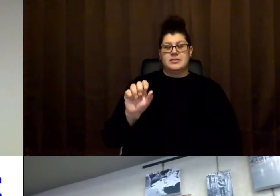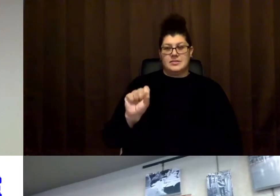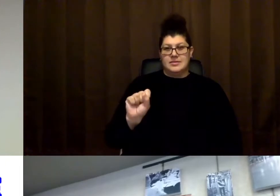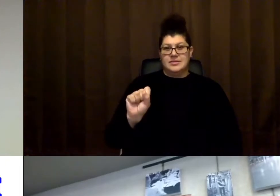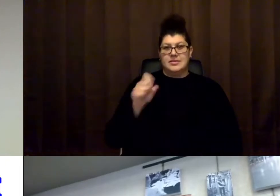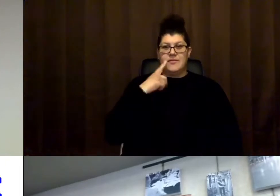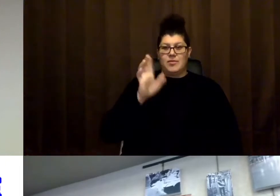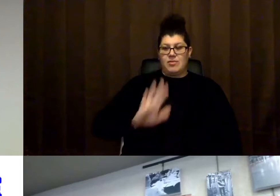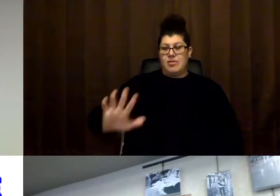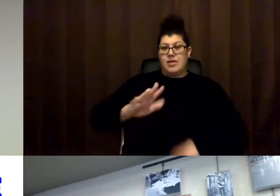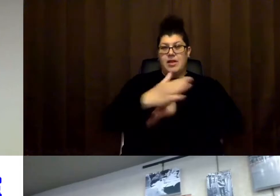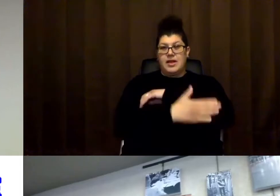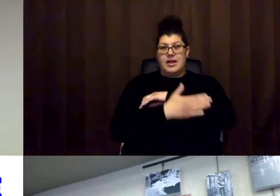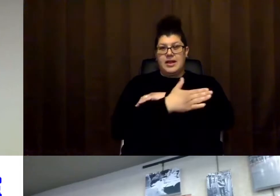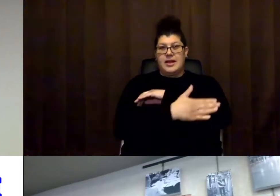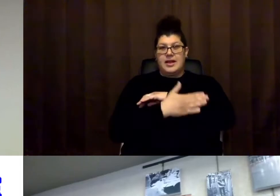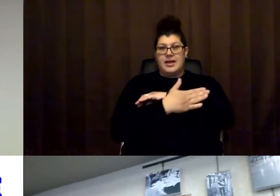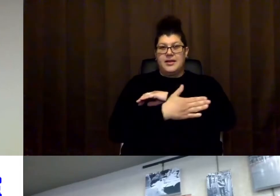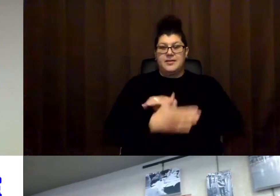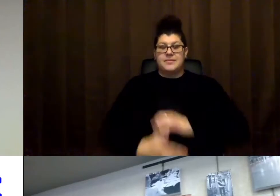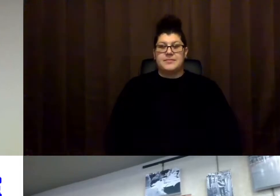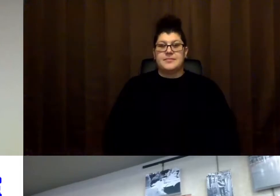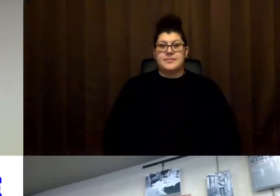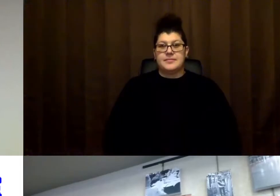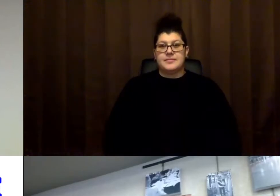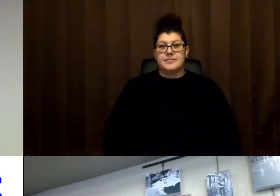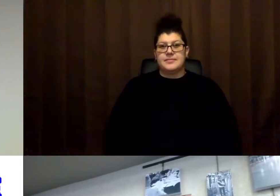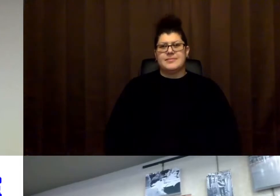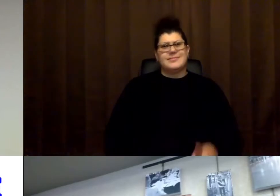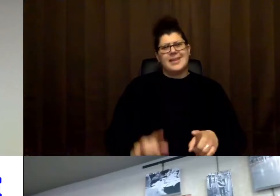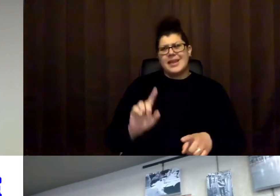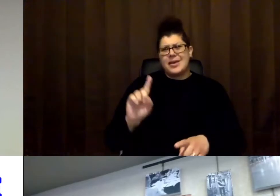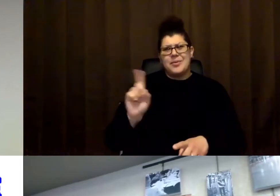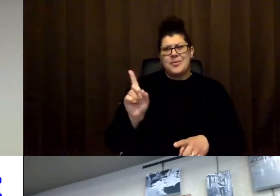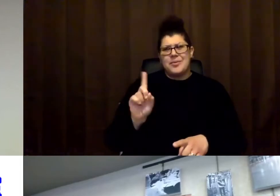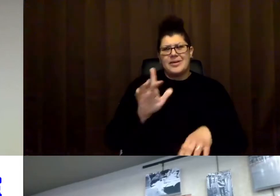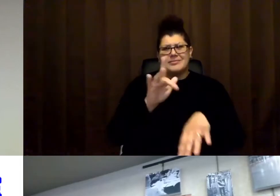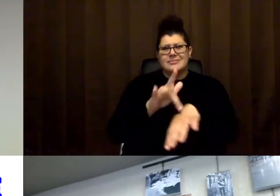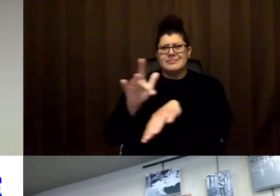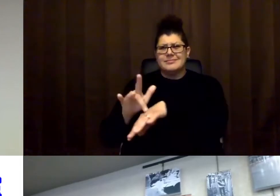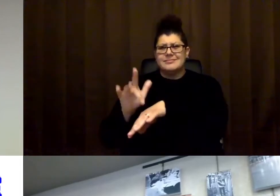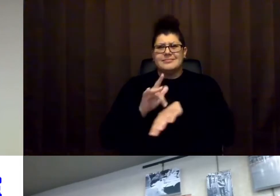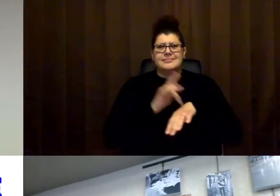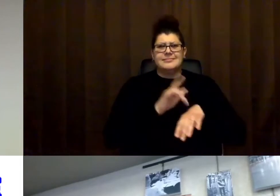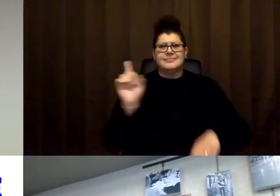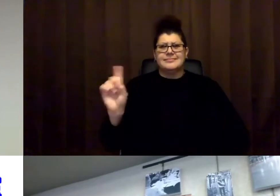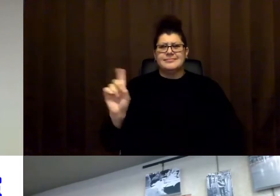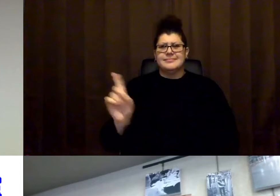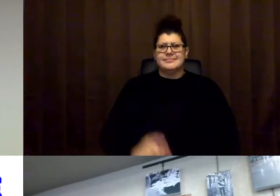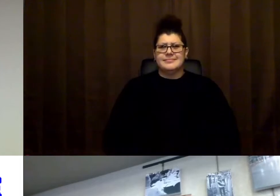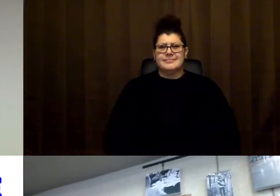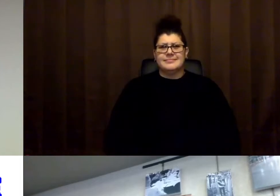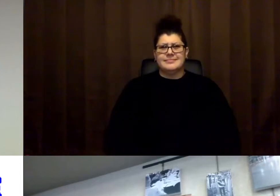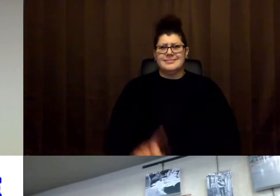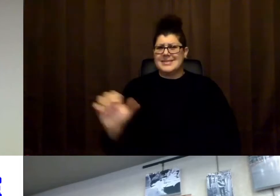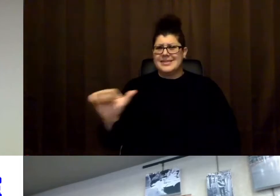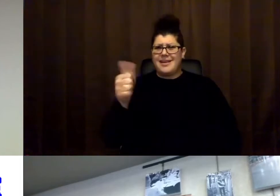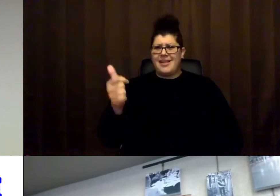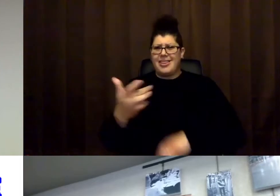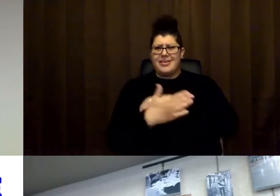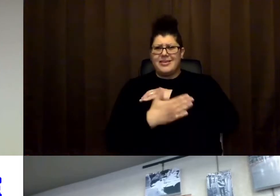Okay. And so what areas do you cover? You said for the rest of the county.